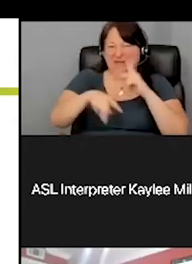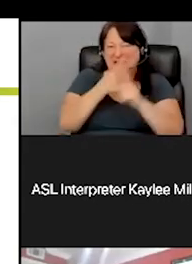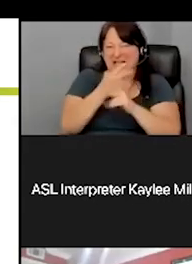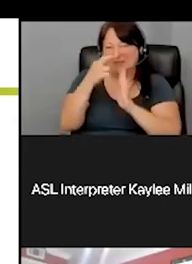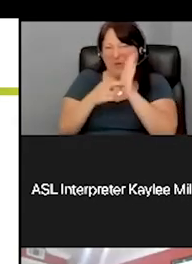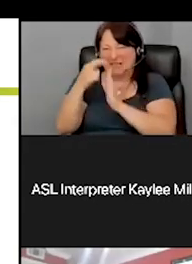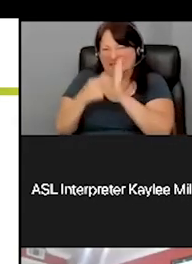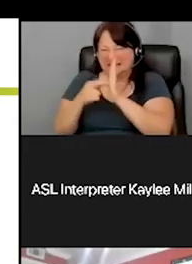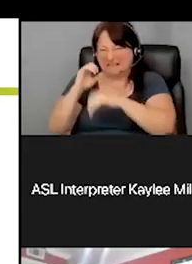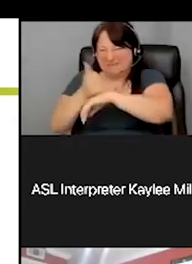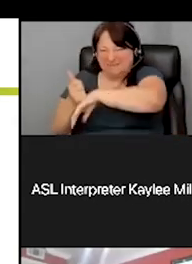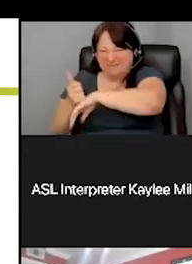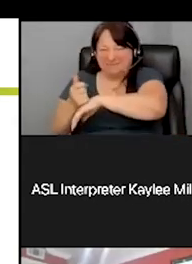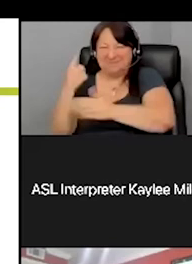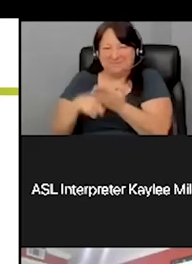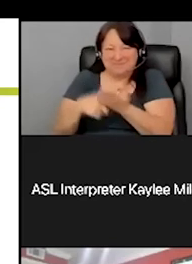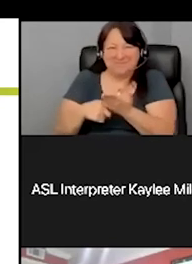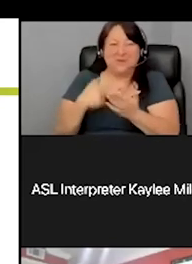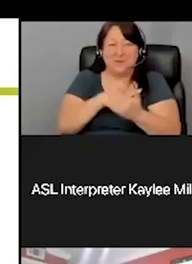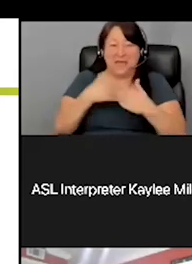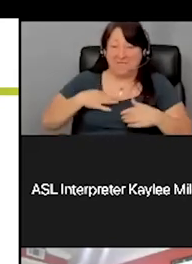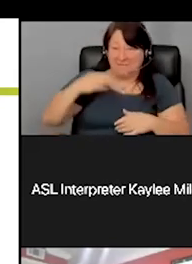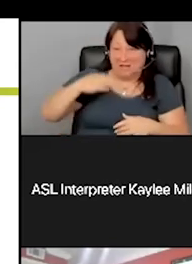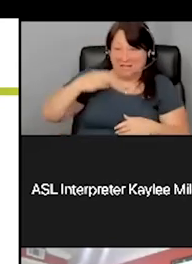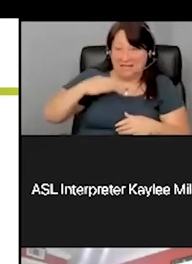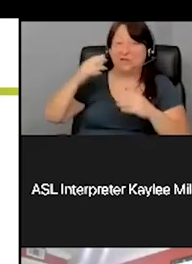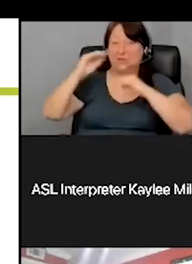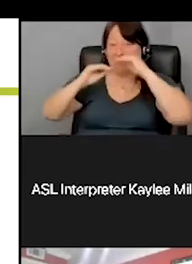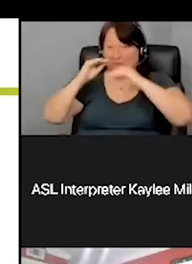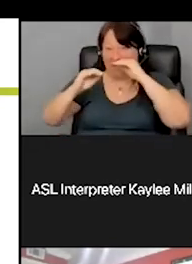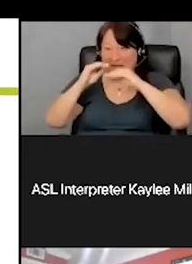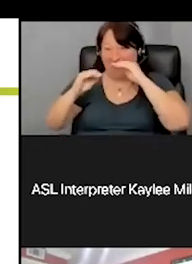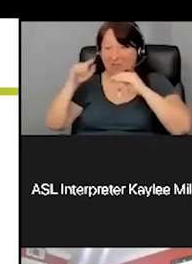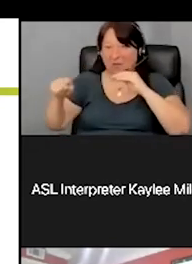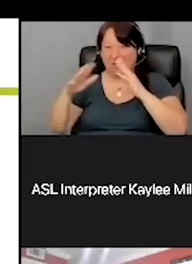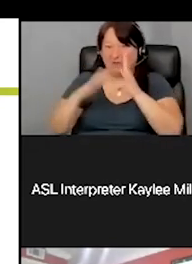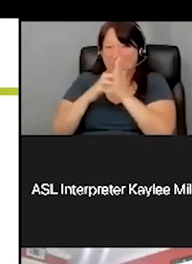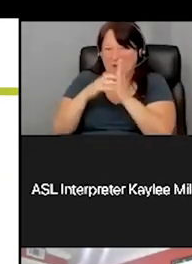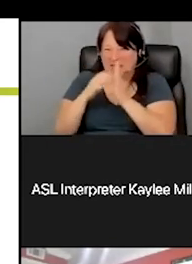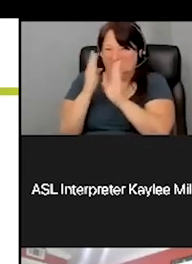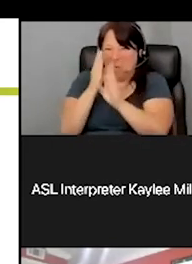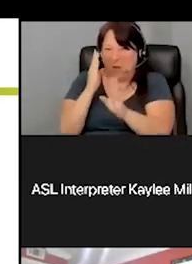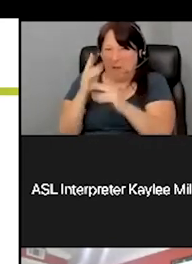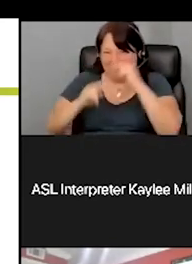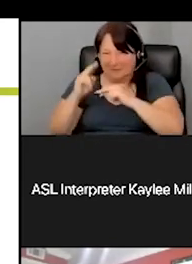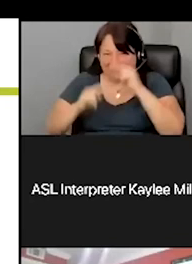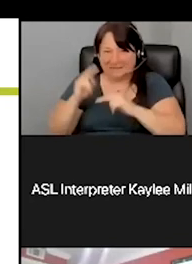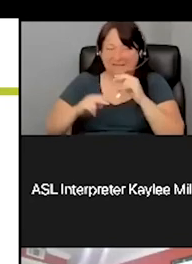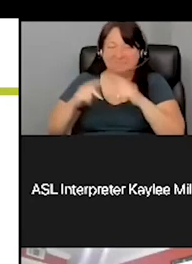currently. We do have voluntary ordinances to repair those cripple wall buildings. They